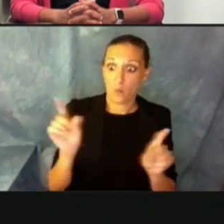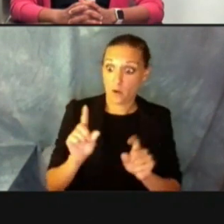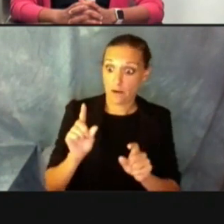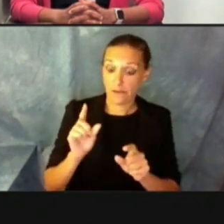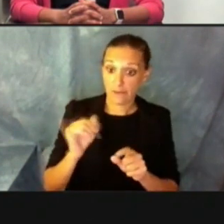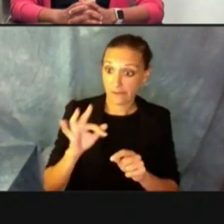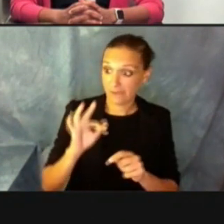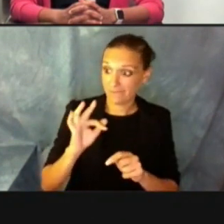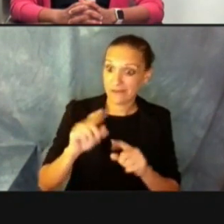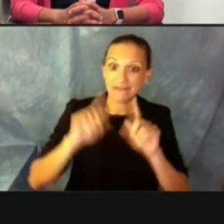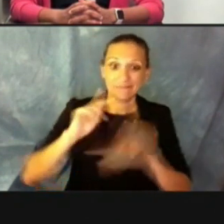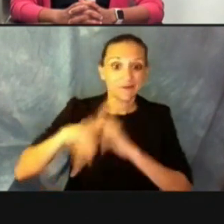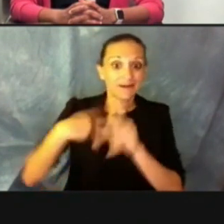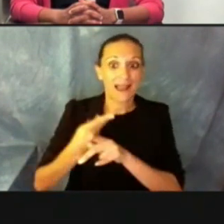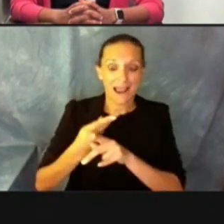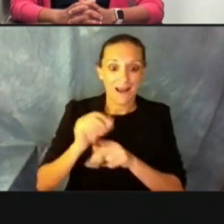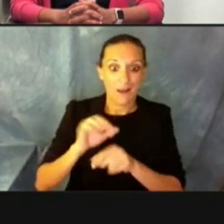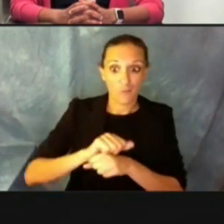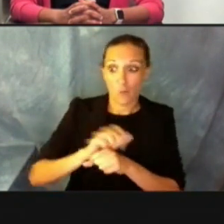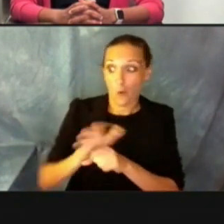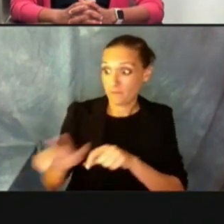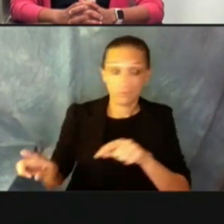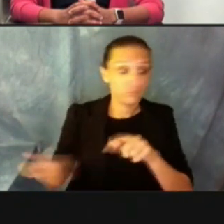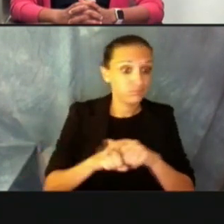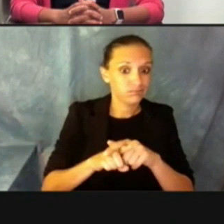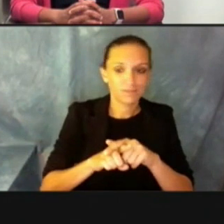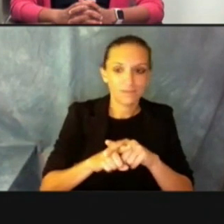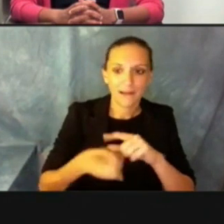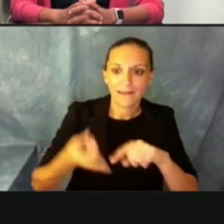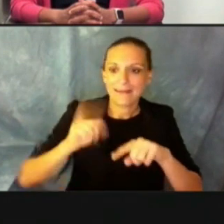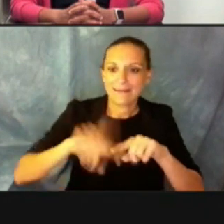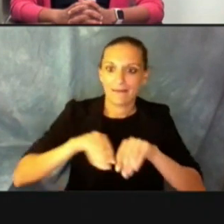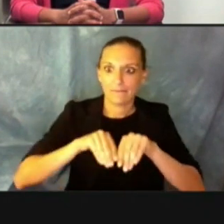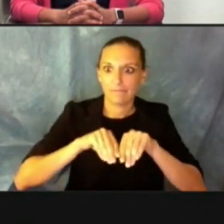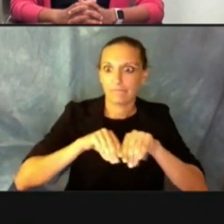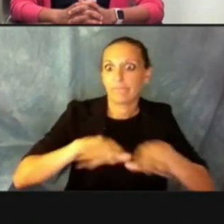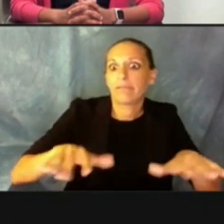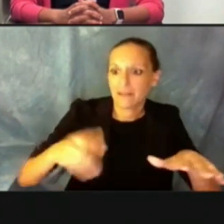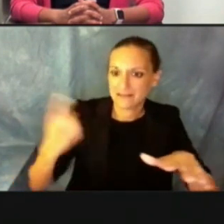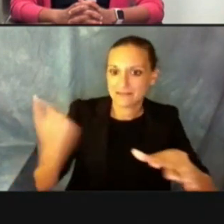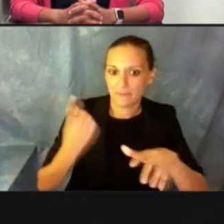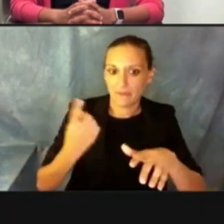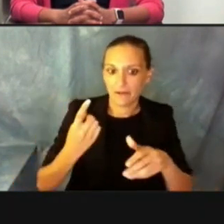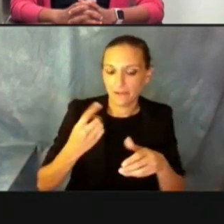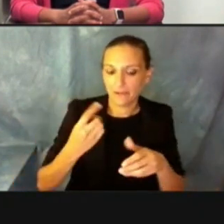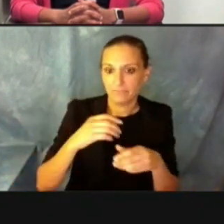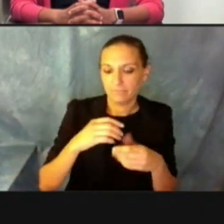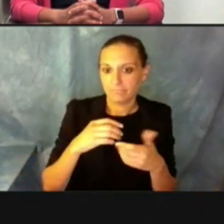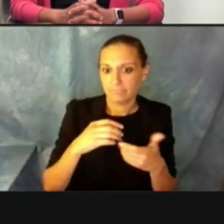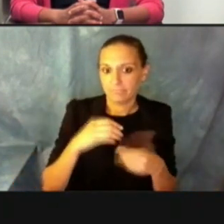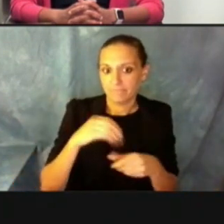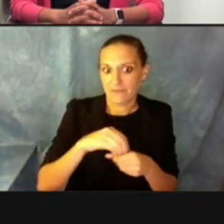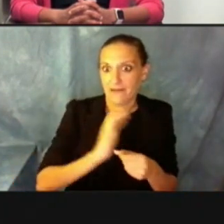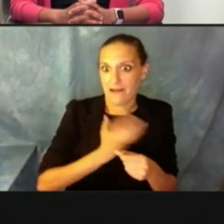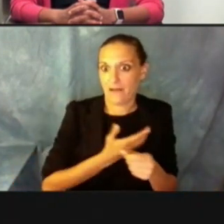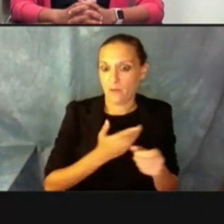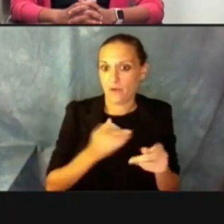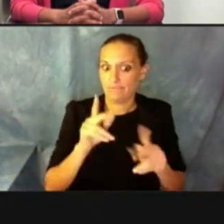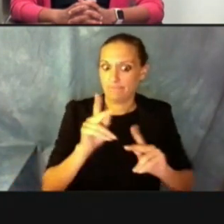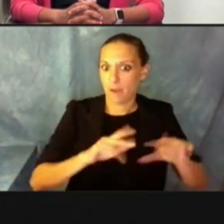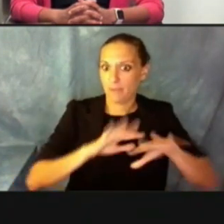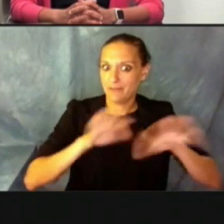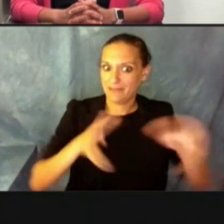of COVID-19 is not able to infect someone in our population, and for that variant and